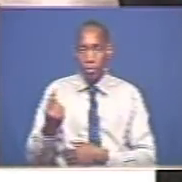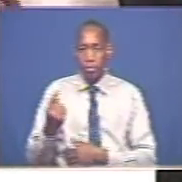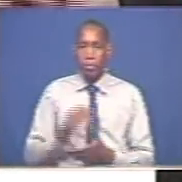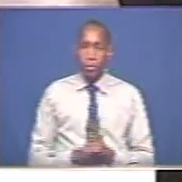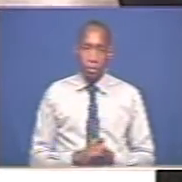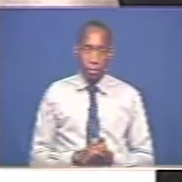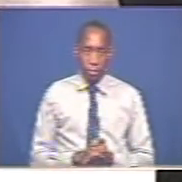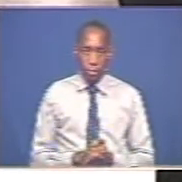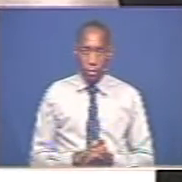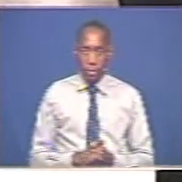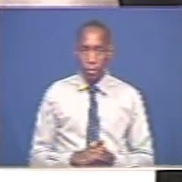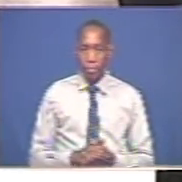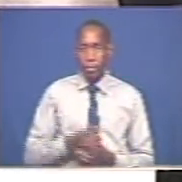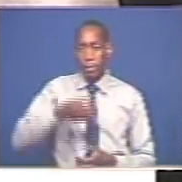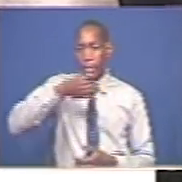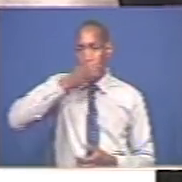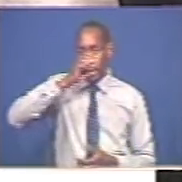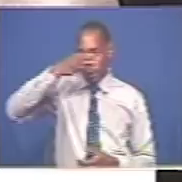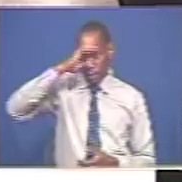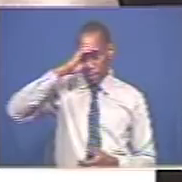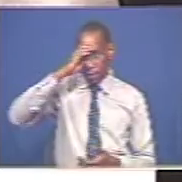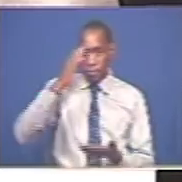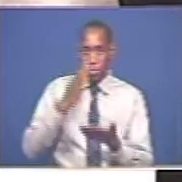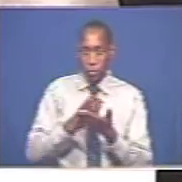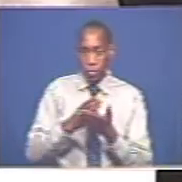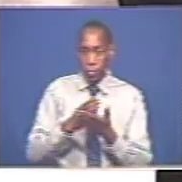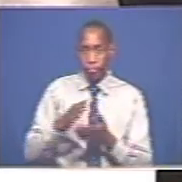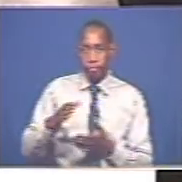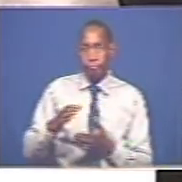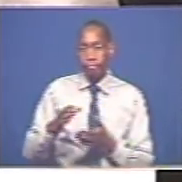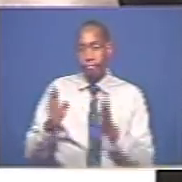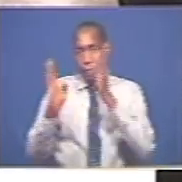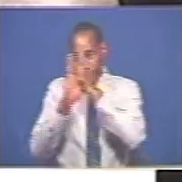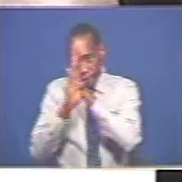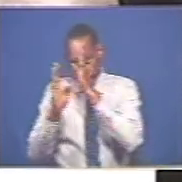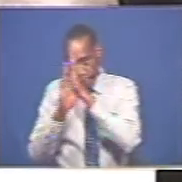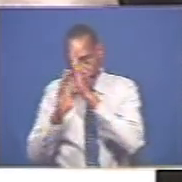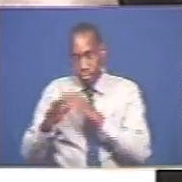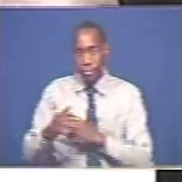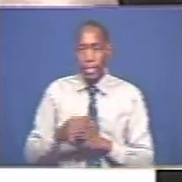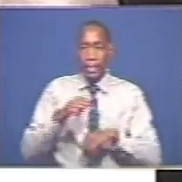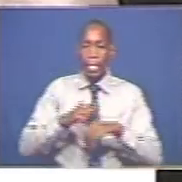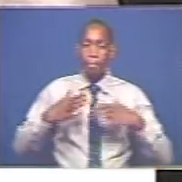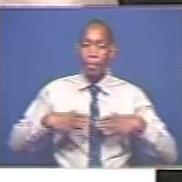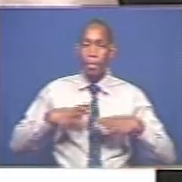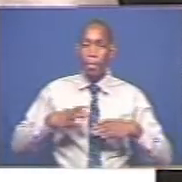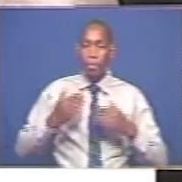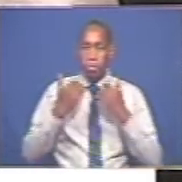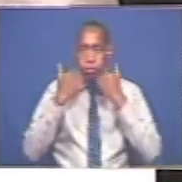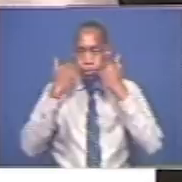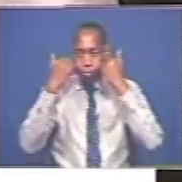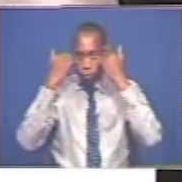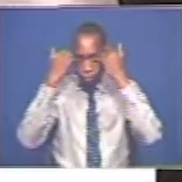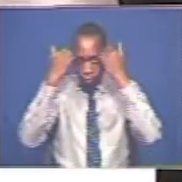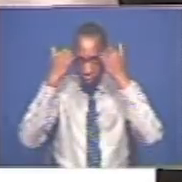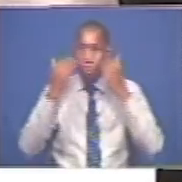into alcoholism, it was actually a hiding place. Mm. And usually when people get depressed, they run for